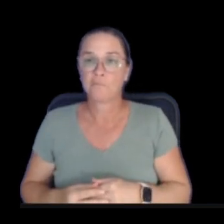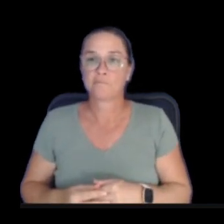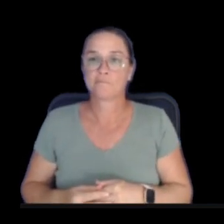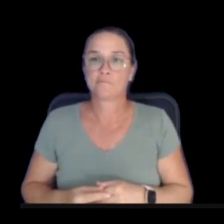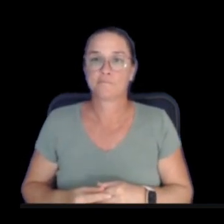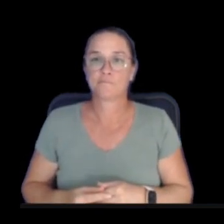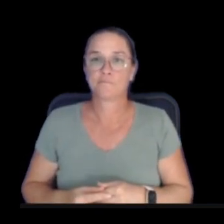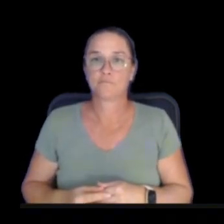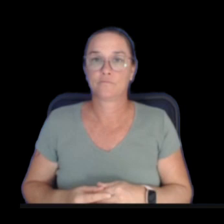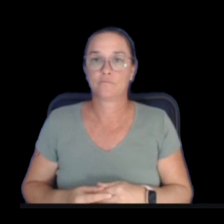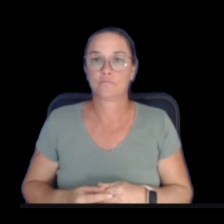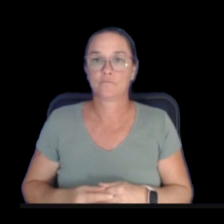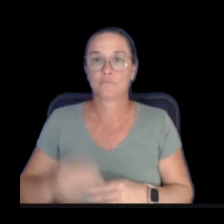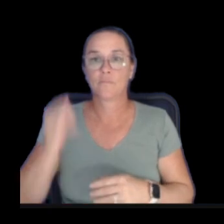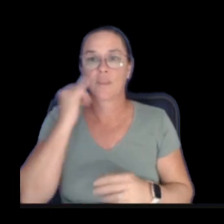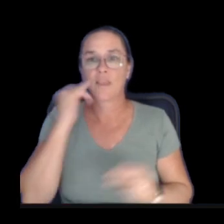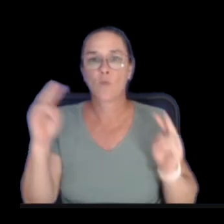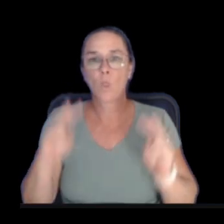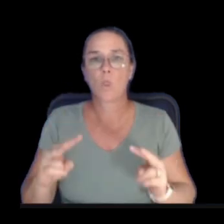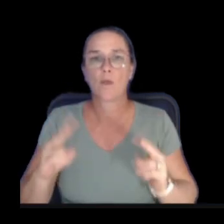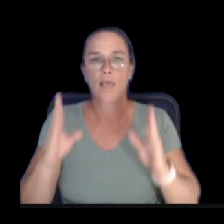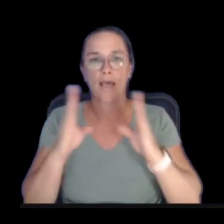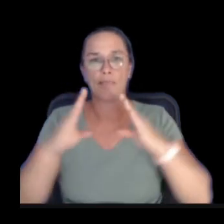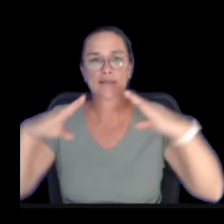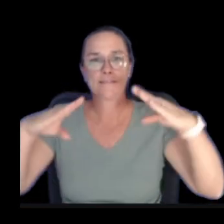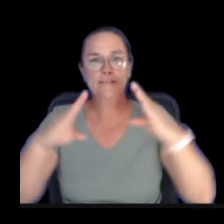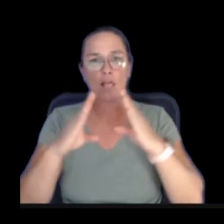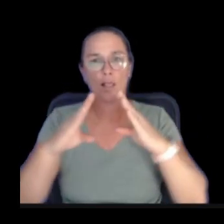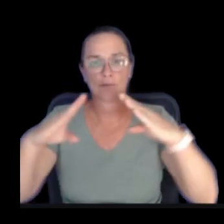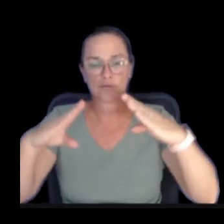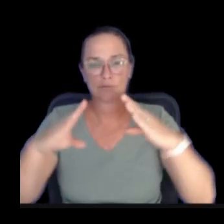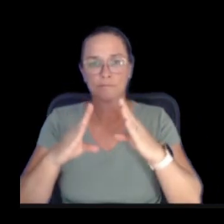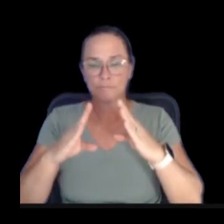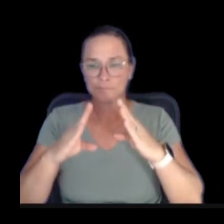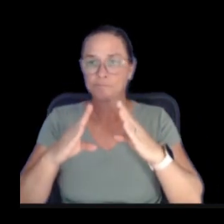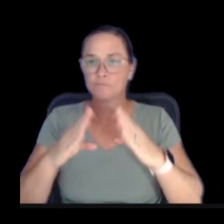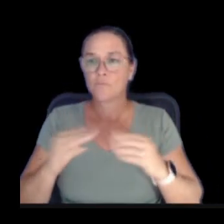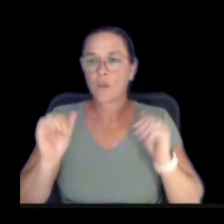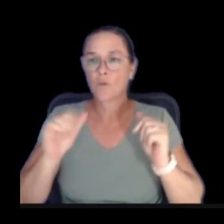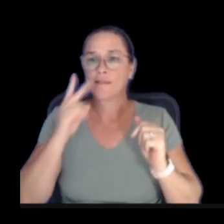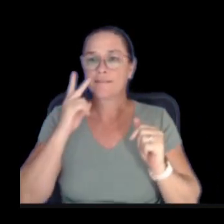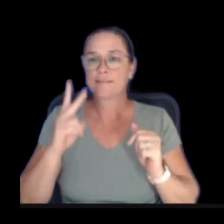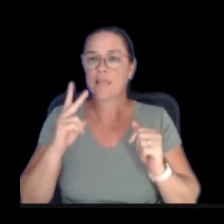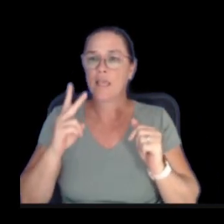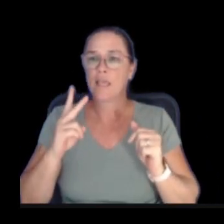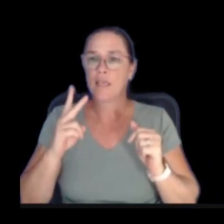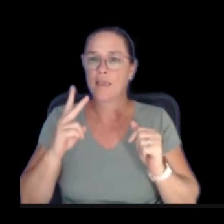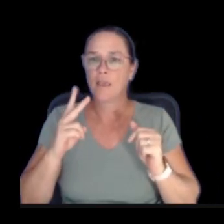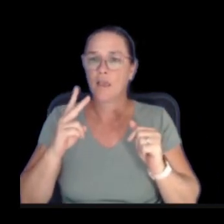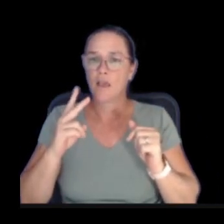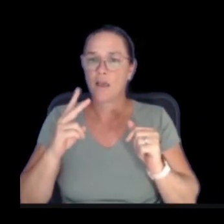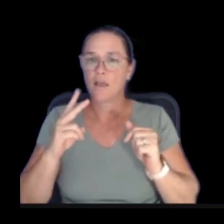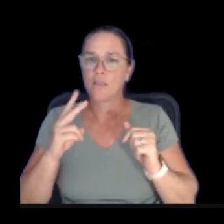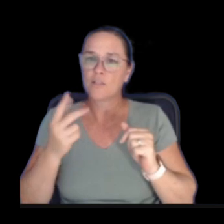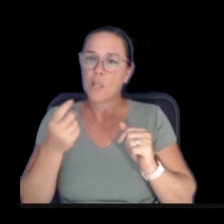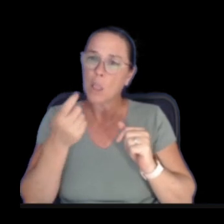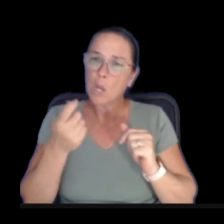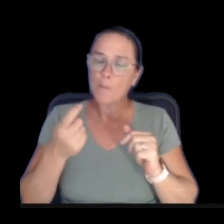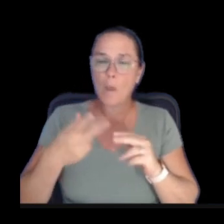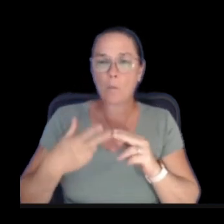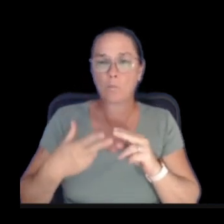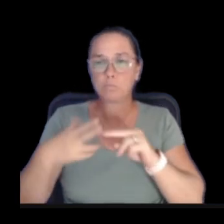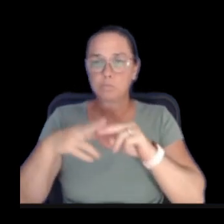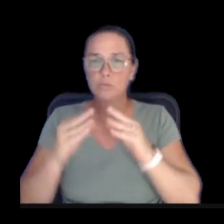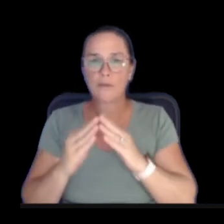If we look at our ground tilt stations, we can see that there's been variation in inflation at the summit. This is the Sand